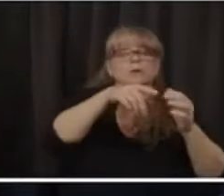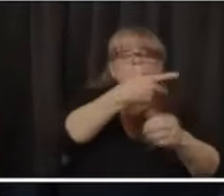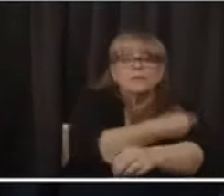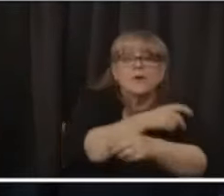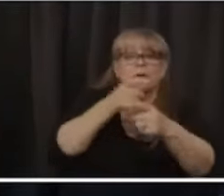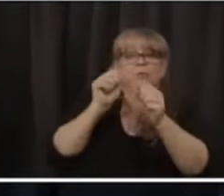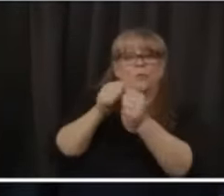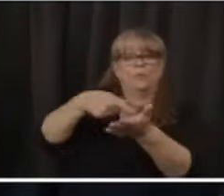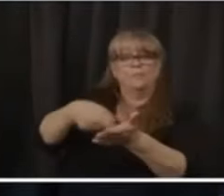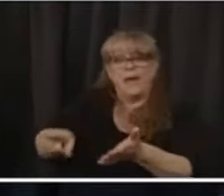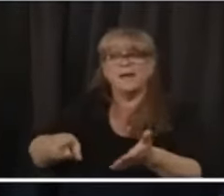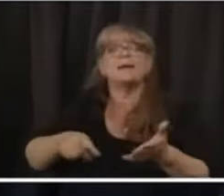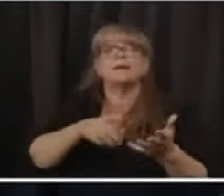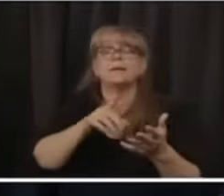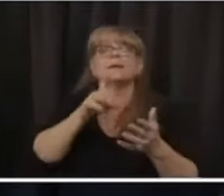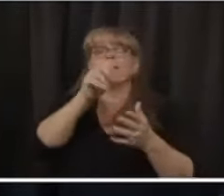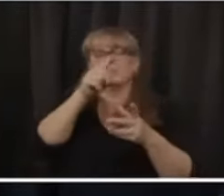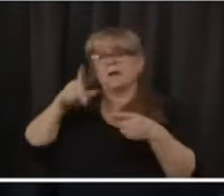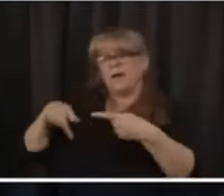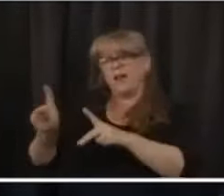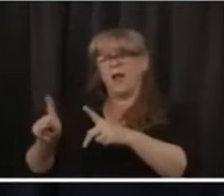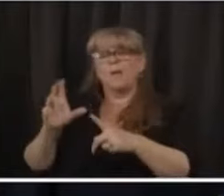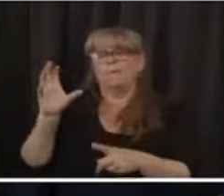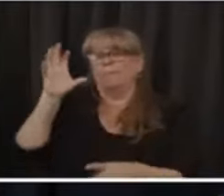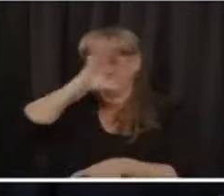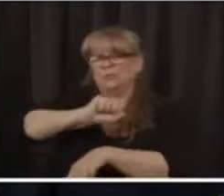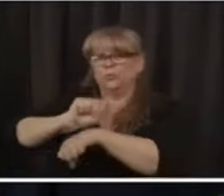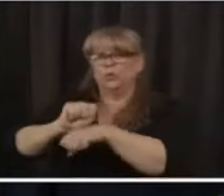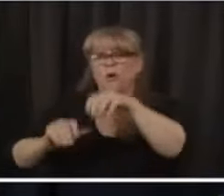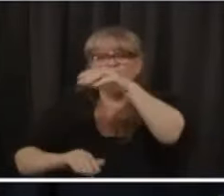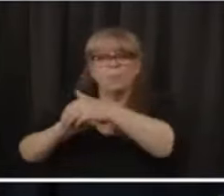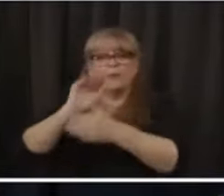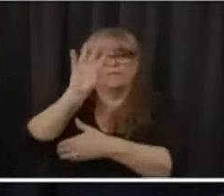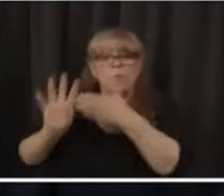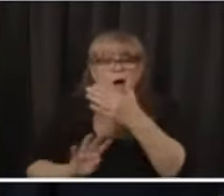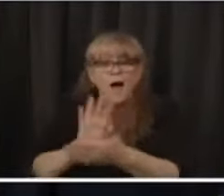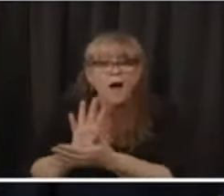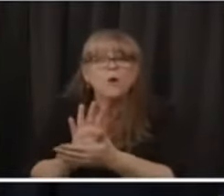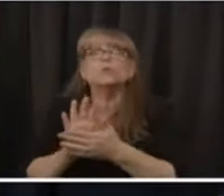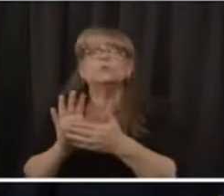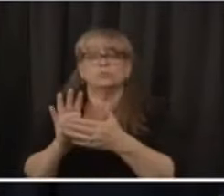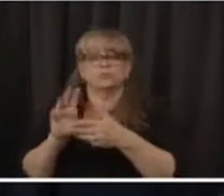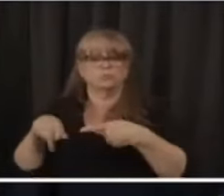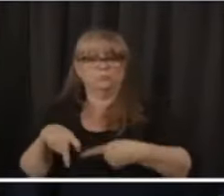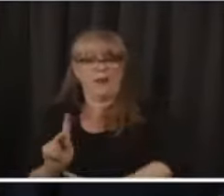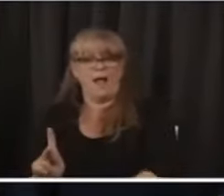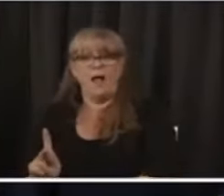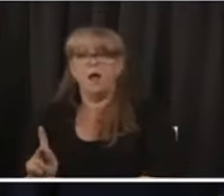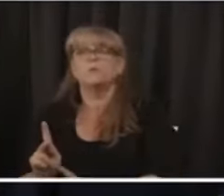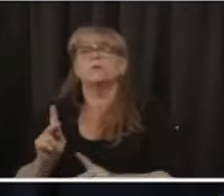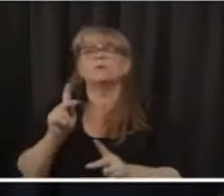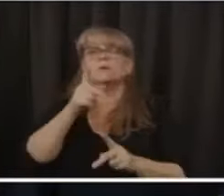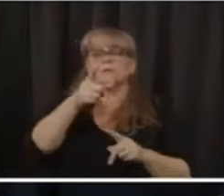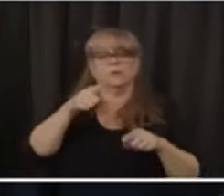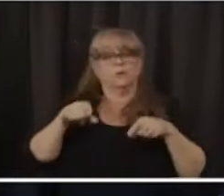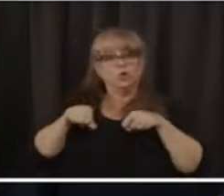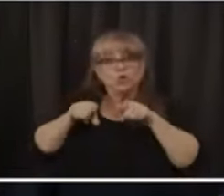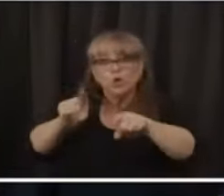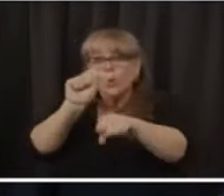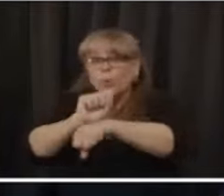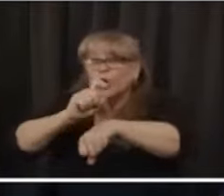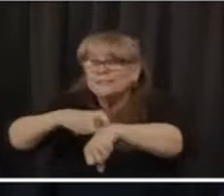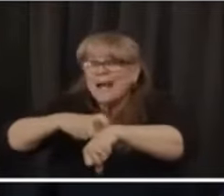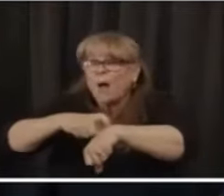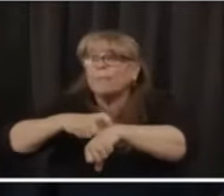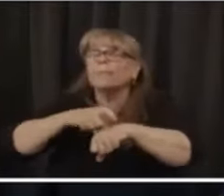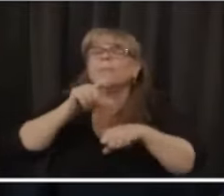4 hours of paid time or sick leave for a vaccine appointment, even when scheduled during work hours, or use paid time off while recovering